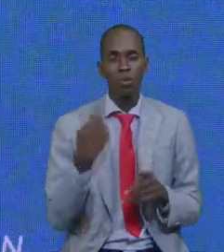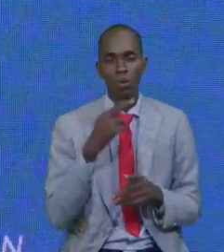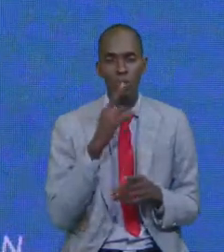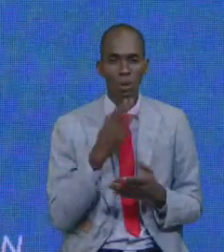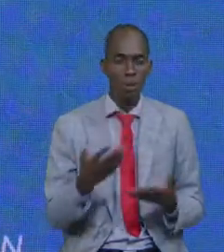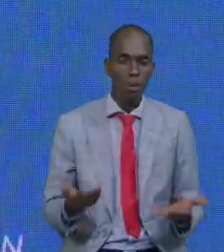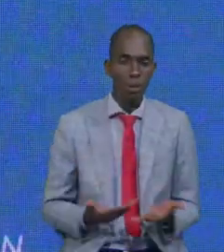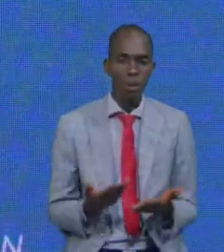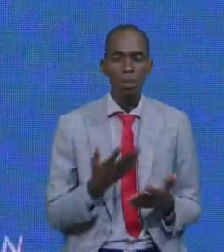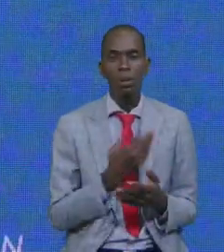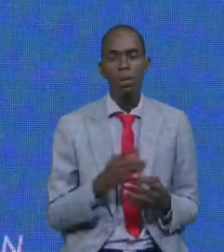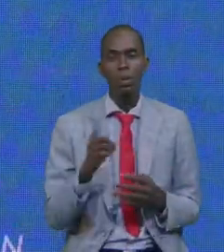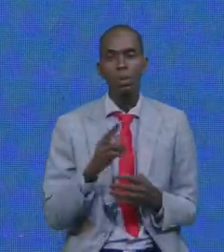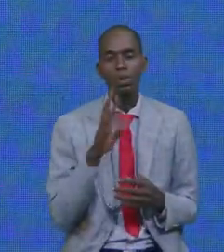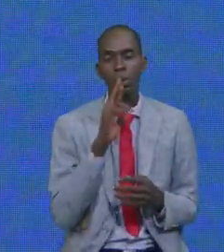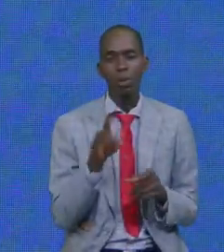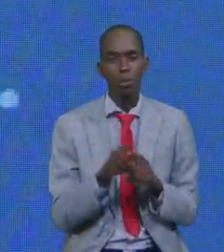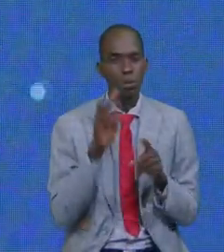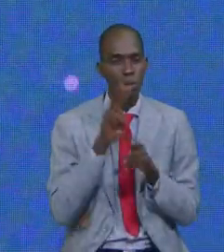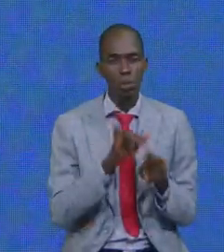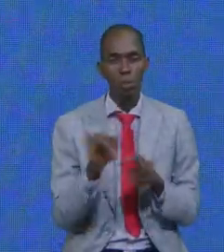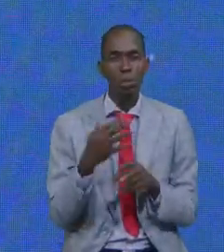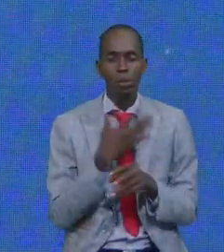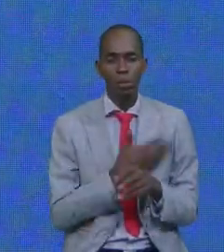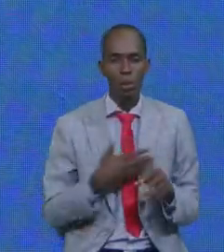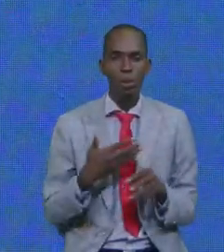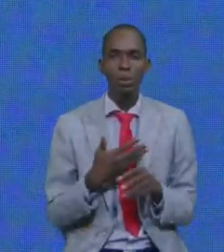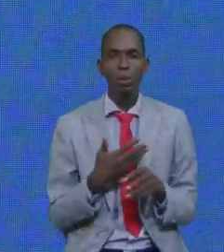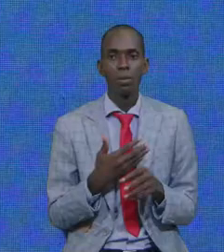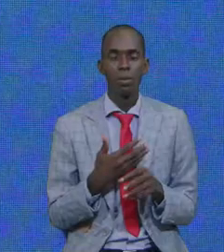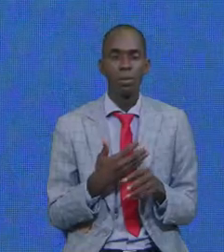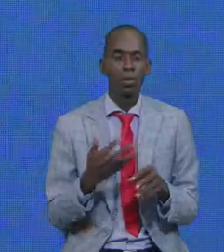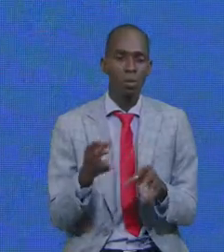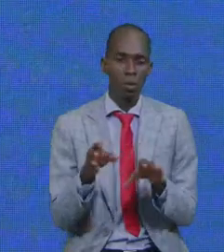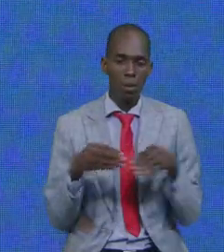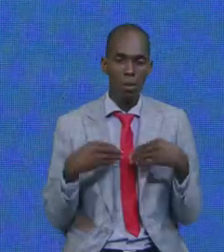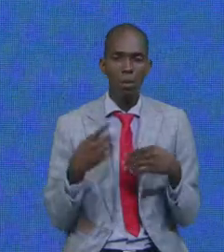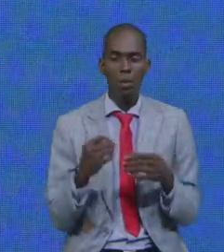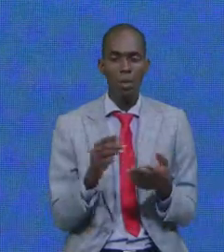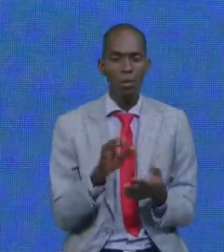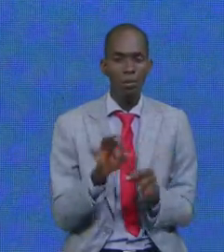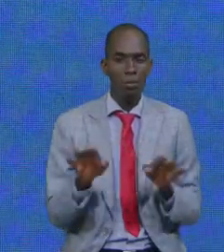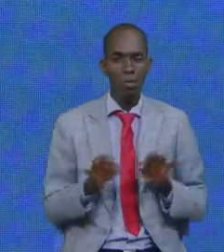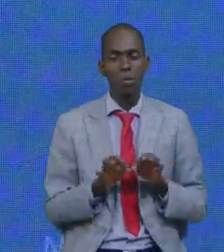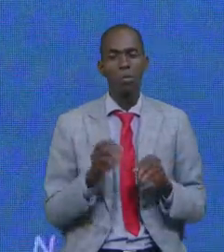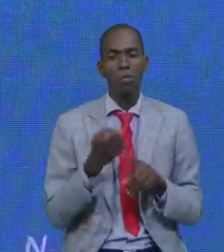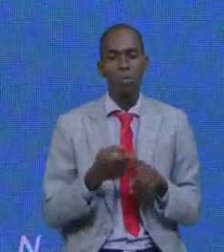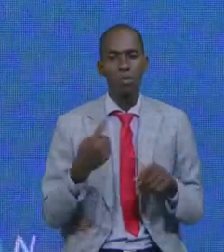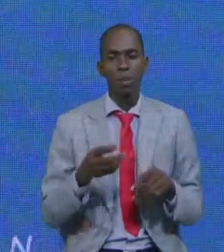physically present, please collect a form from the counselors. Quickly fill in the